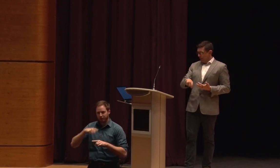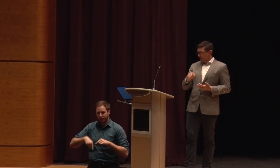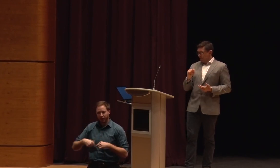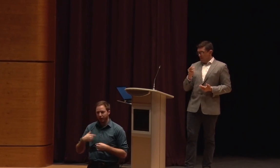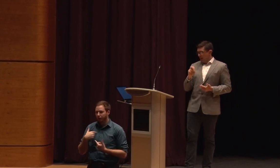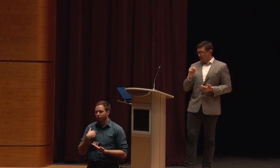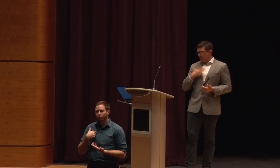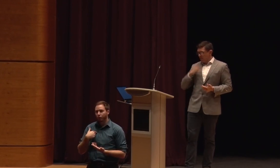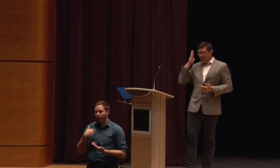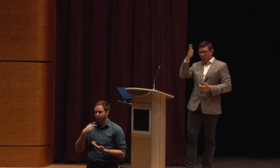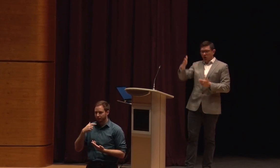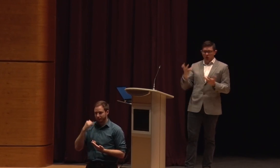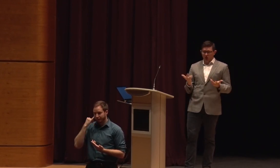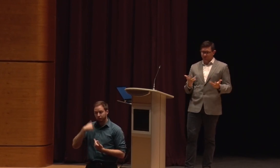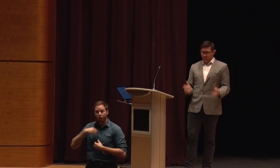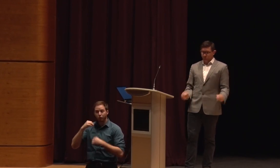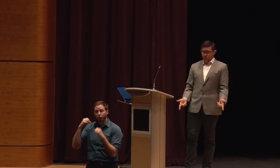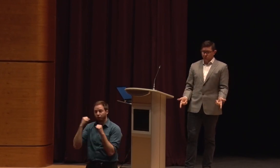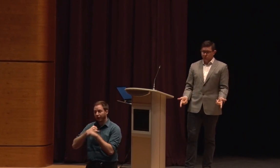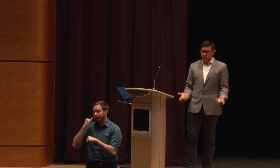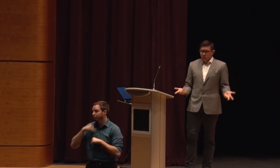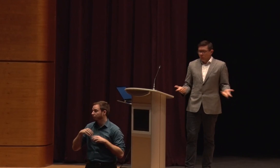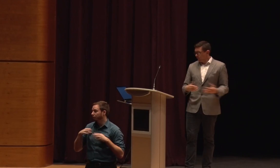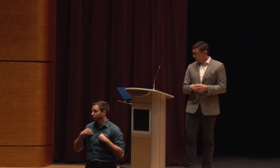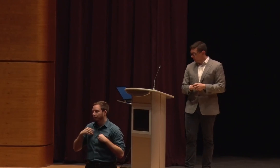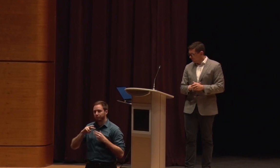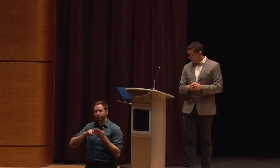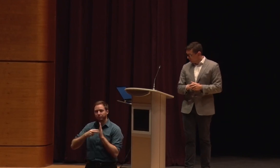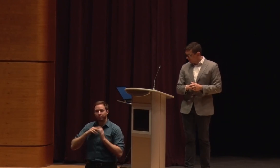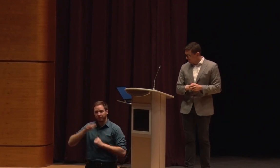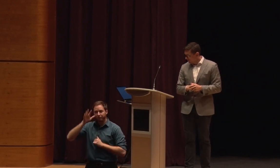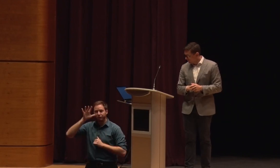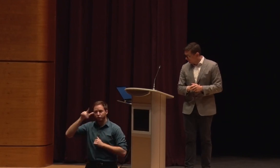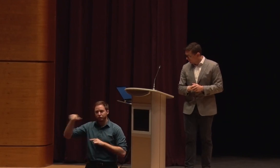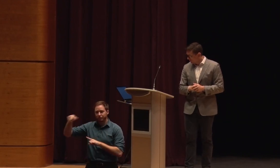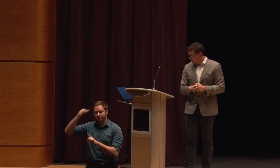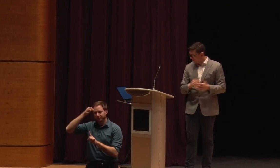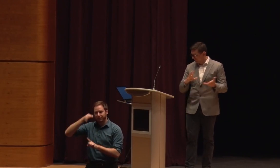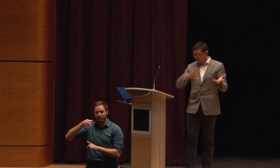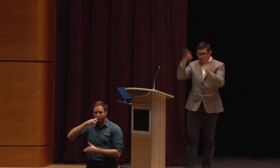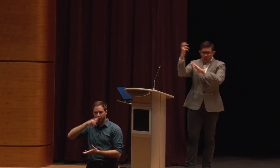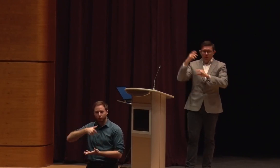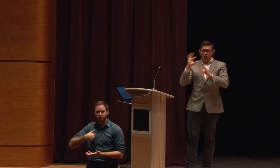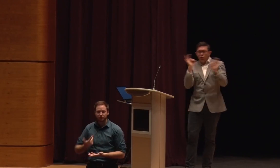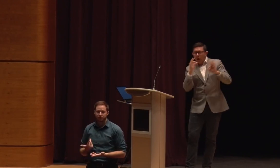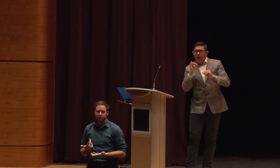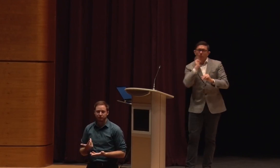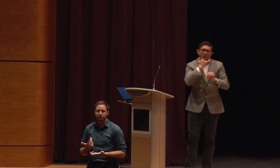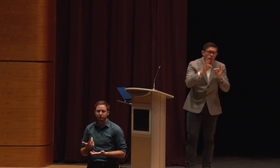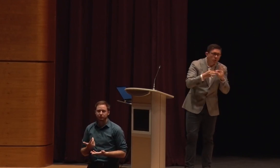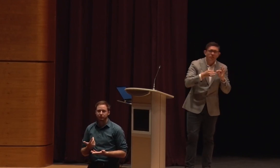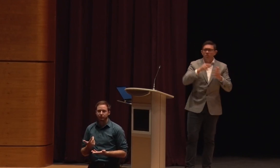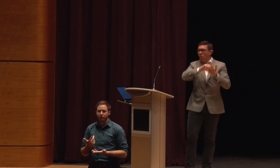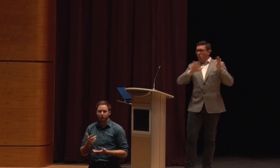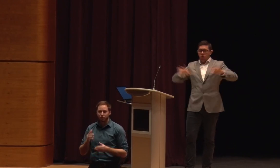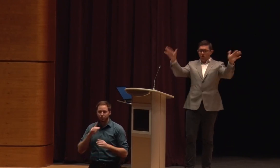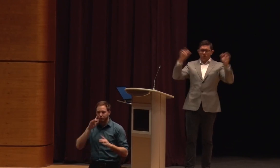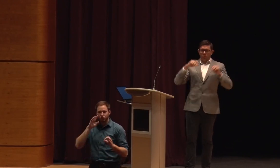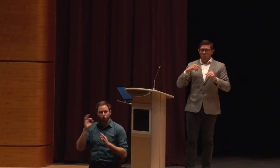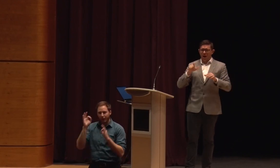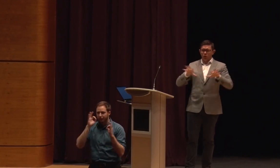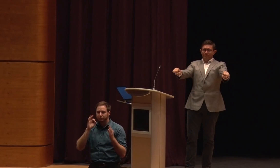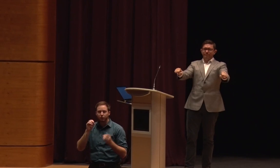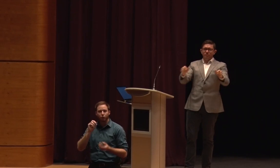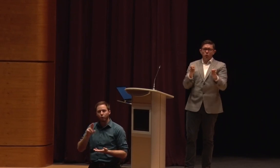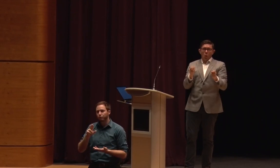fight for what I need, then my future was just gonna be lousy. There would be distractions, there